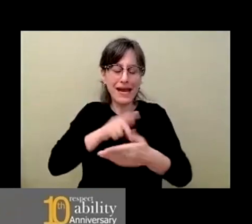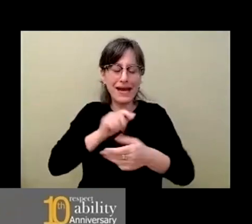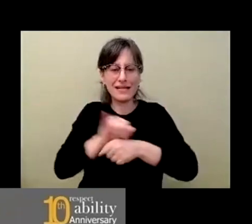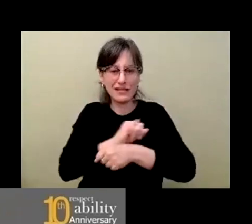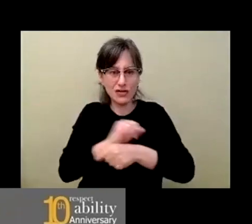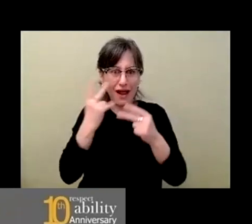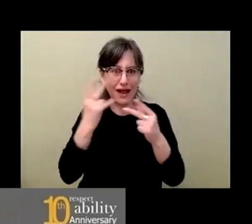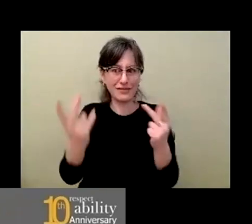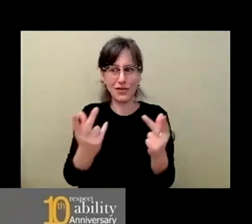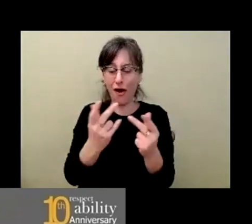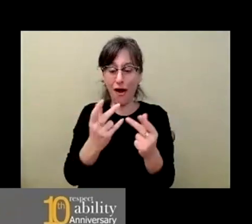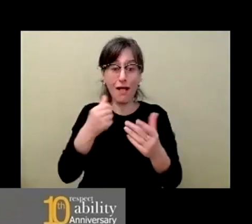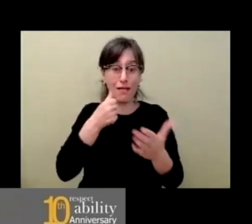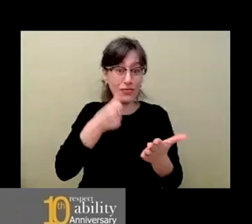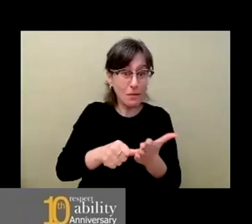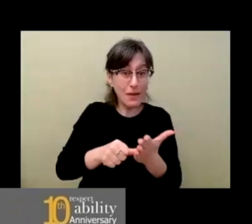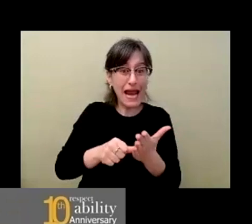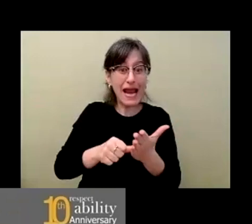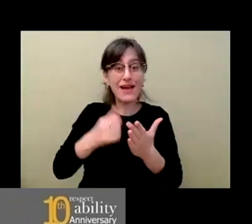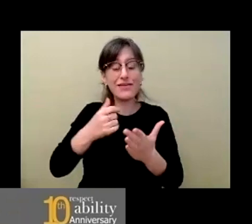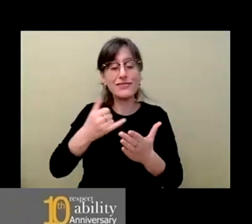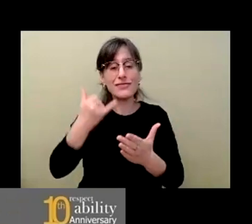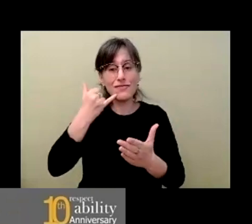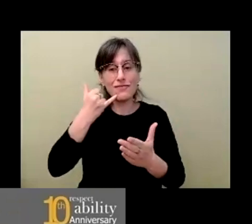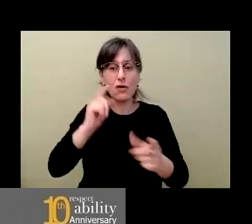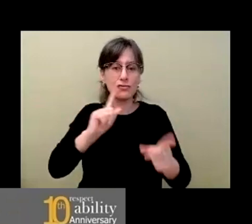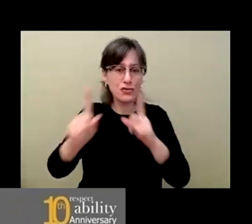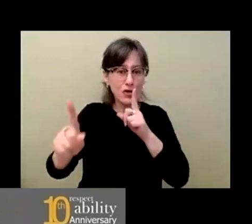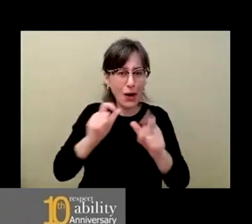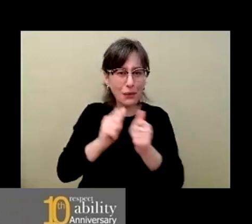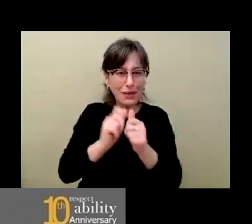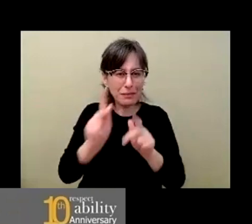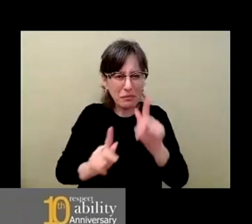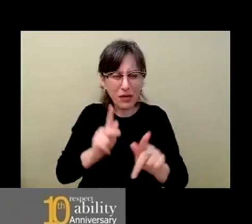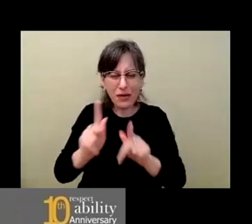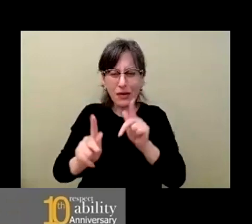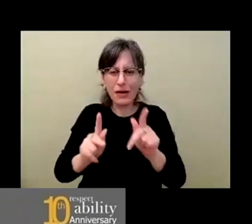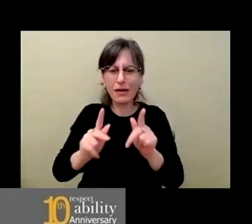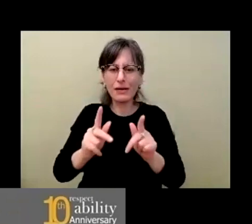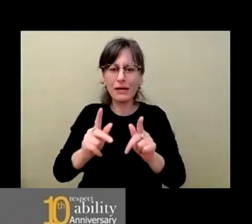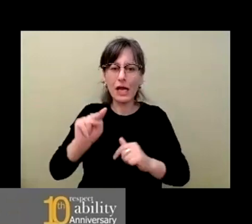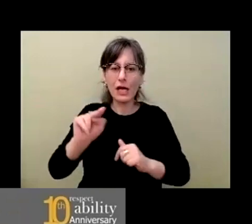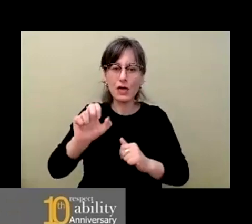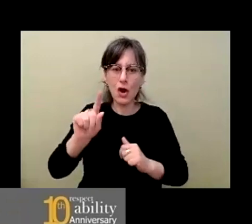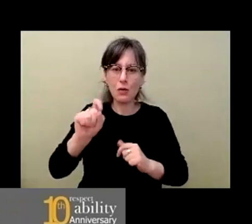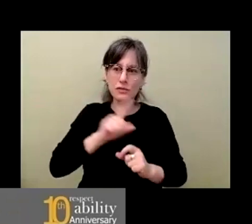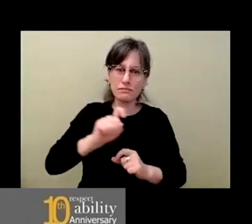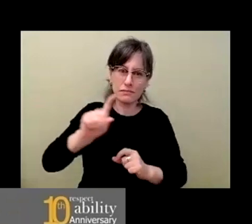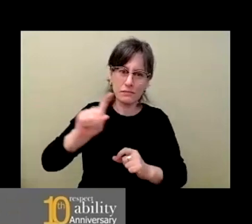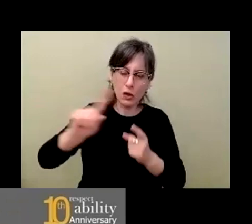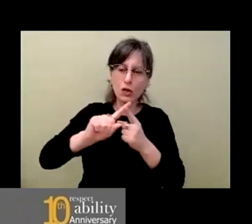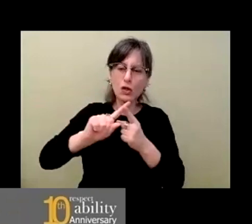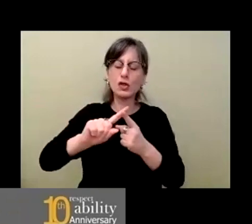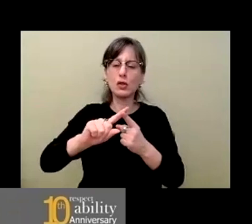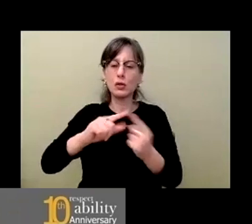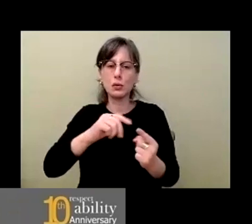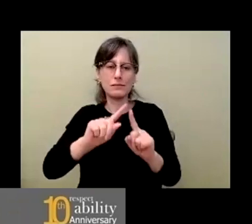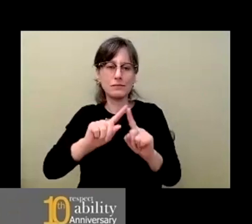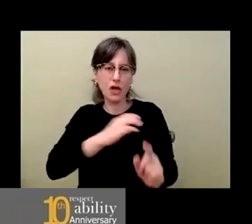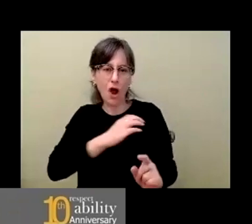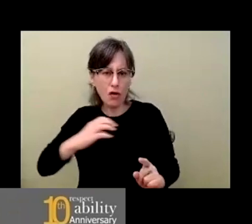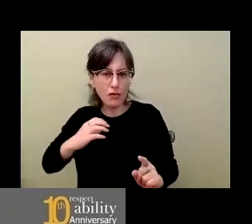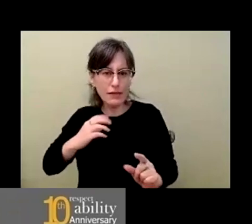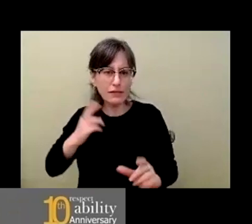got to answer phone calls. I got to run notes to the member of Congress and committee hearings. I got to sit in committee